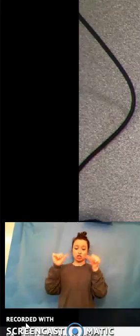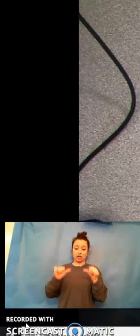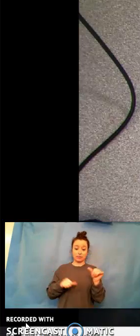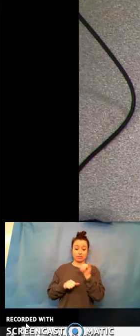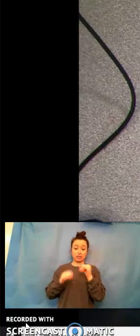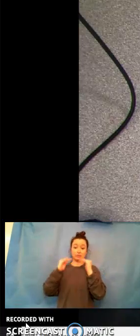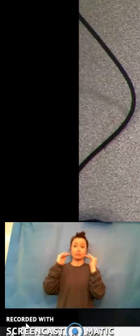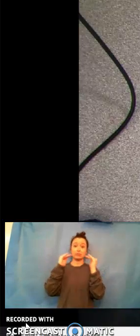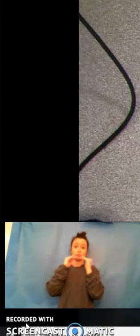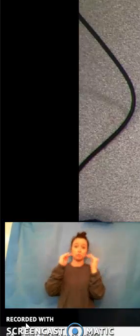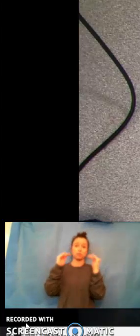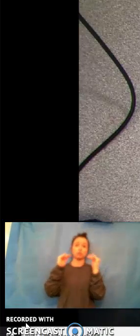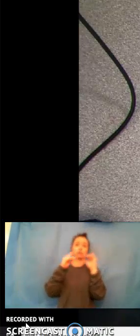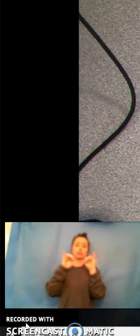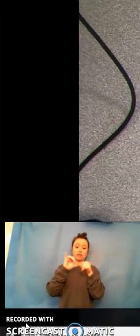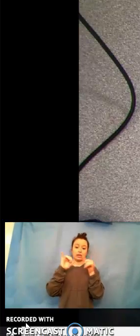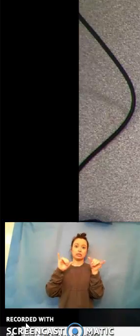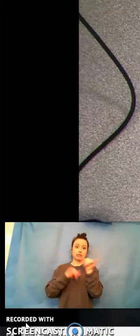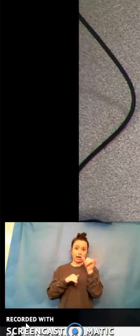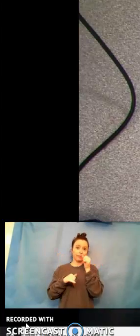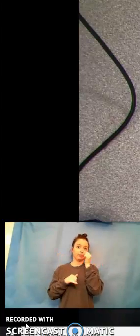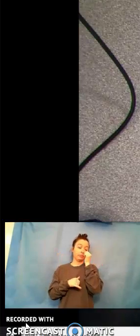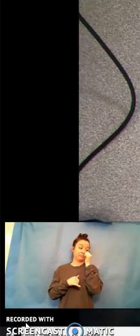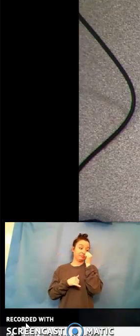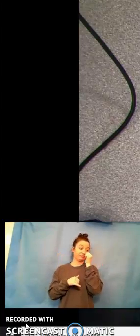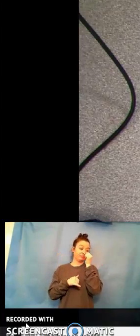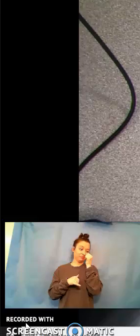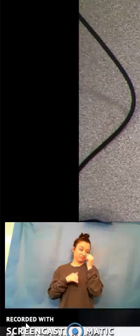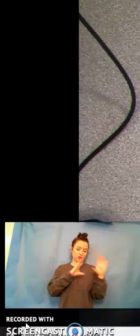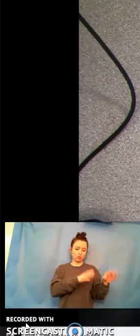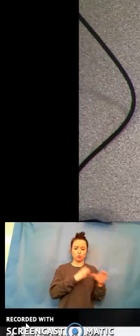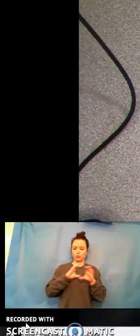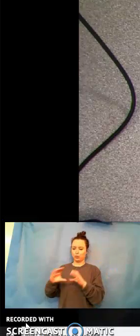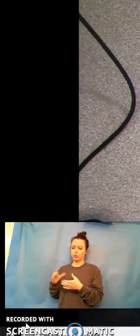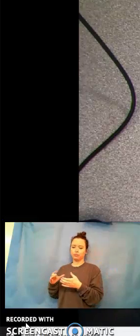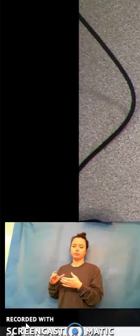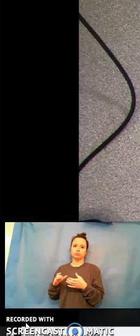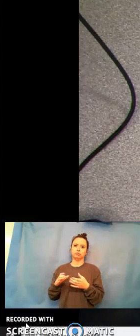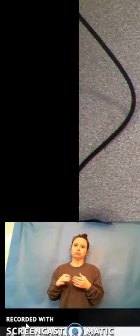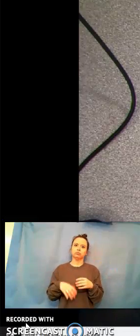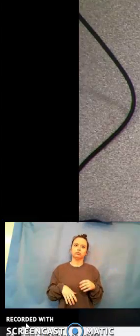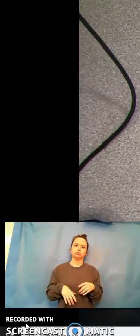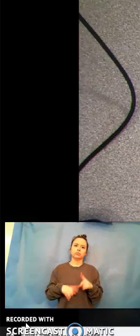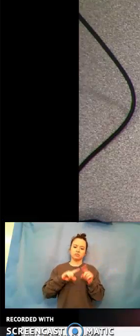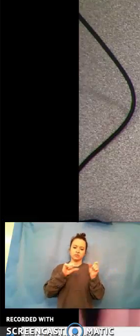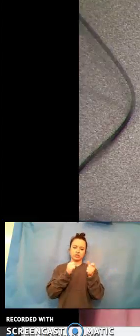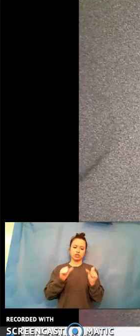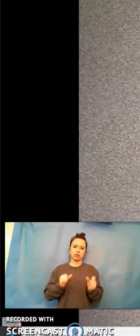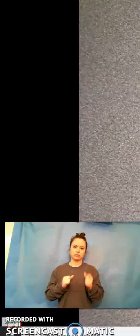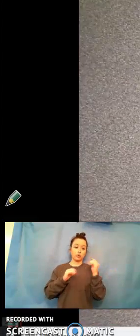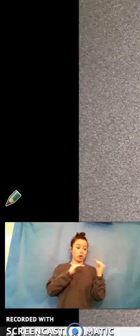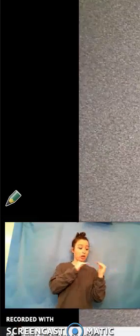size. All right, let's sort some shapes for equal and